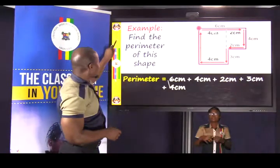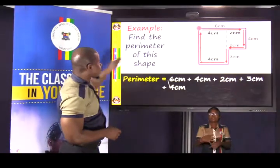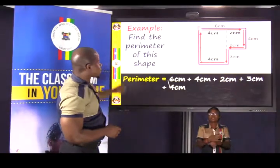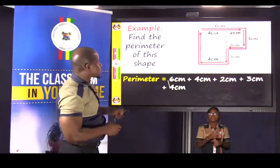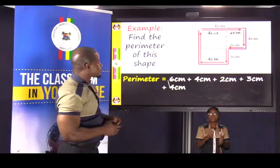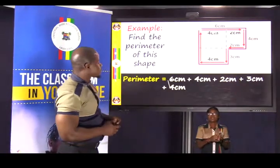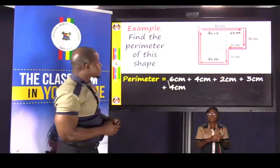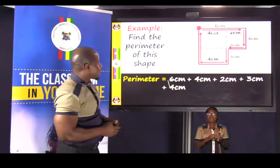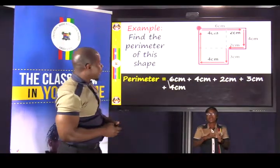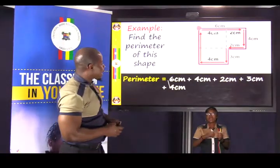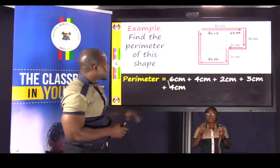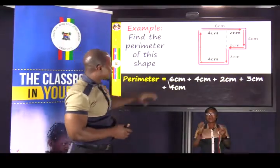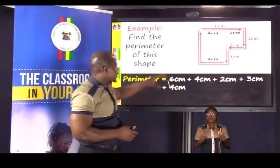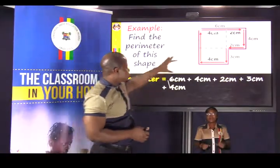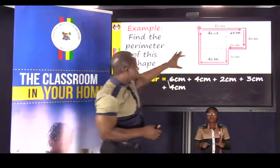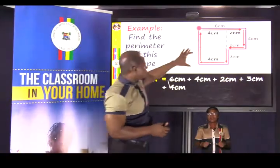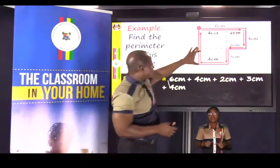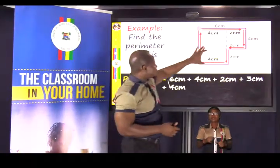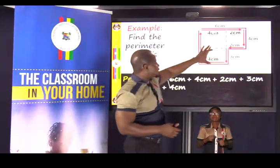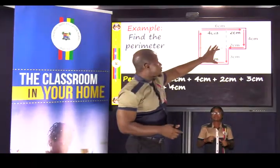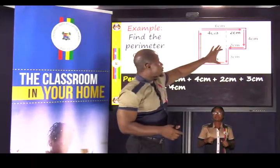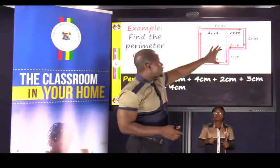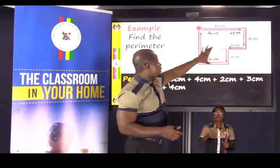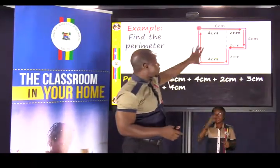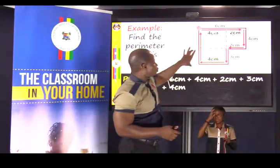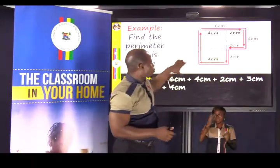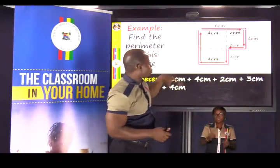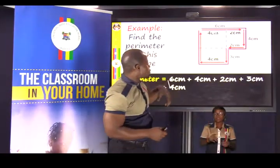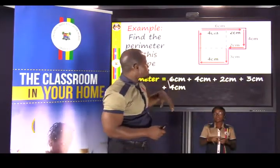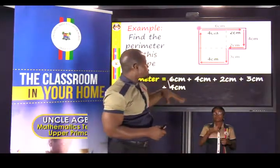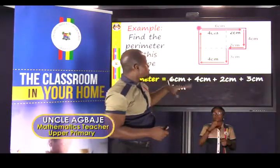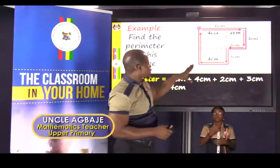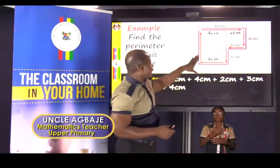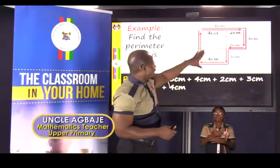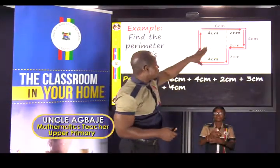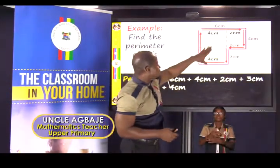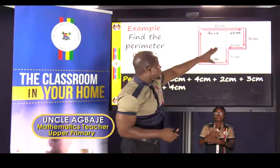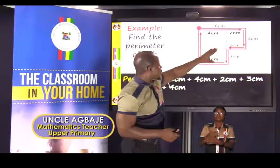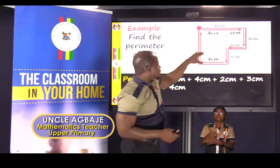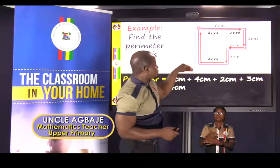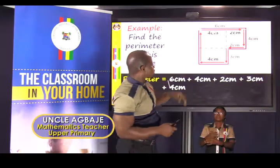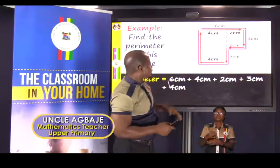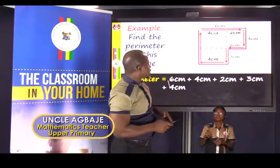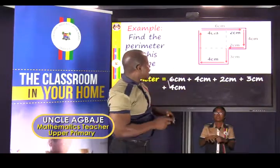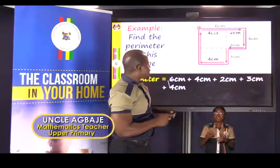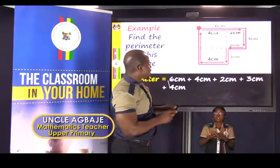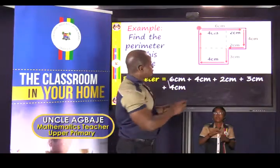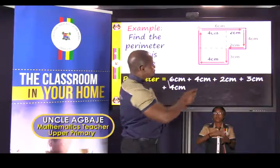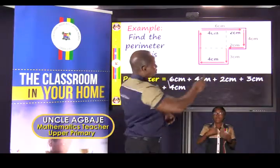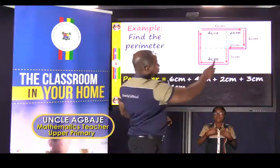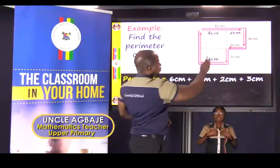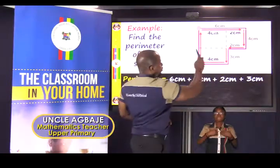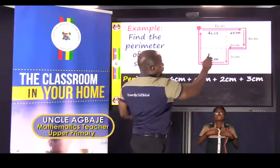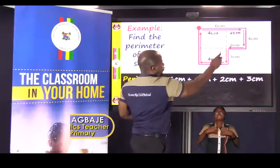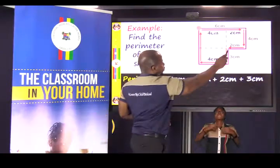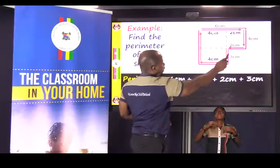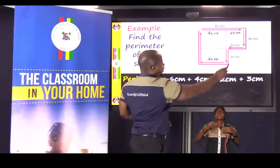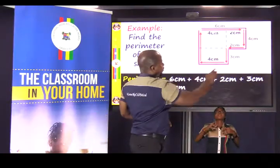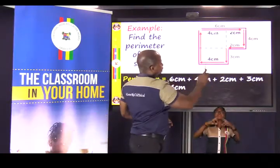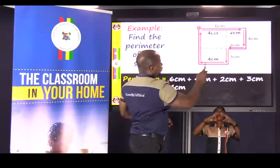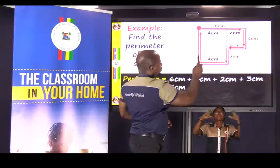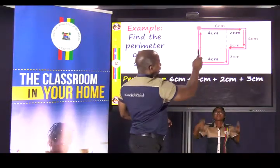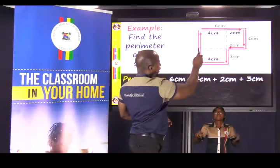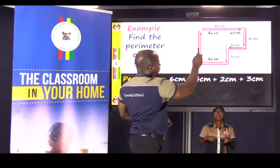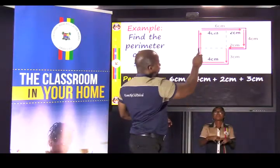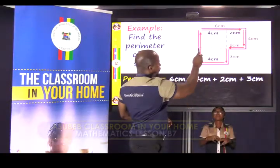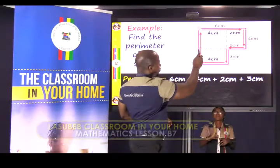To get that, I can decide to divide this whole thing into 2 so that I can have rectangles. Now here, because I